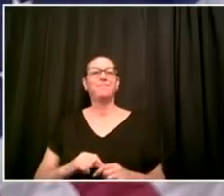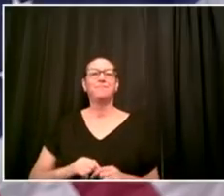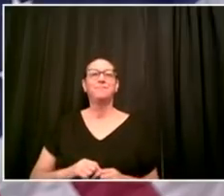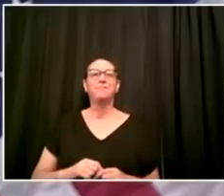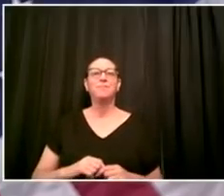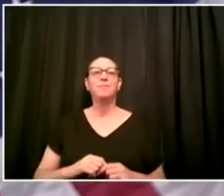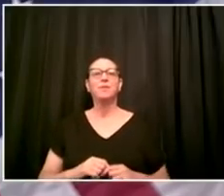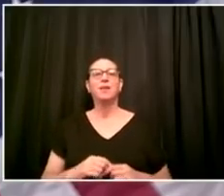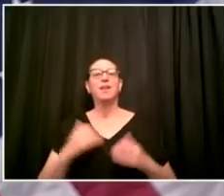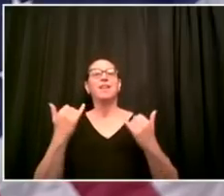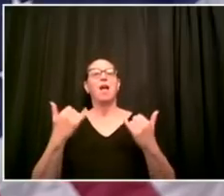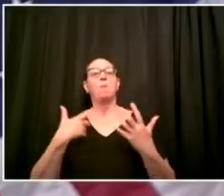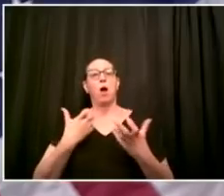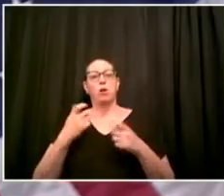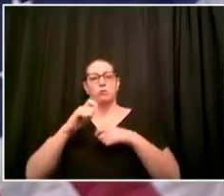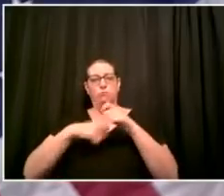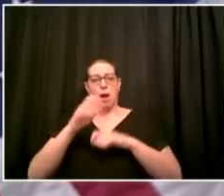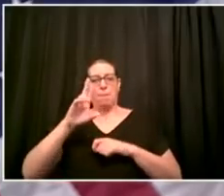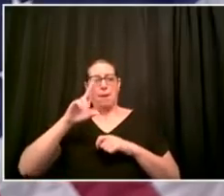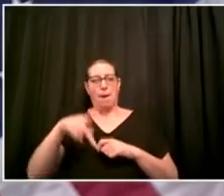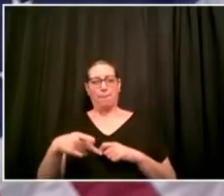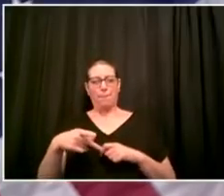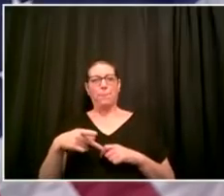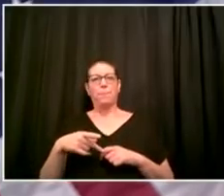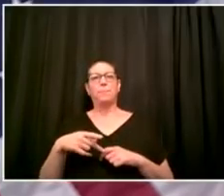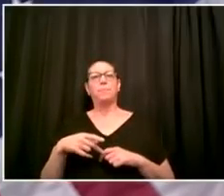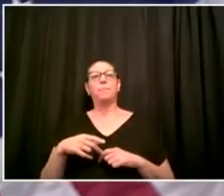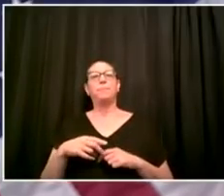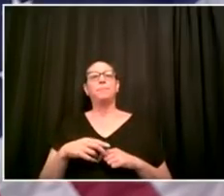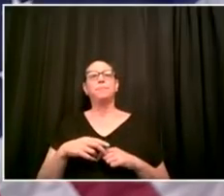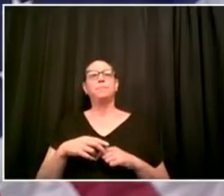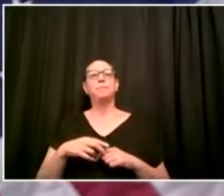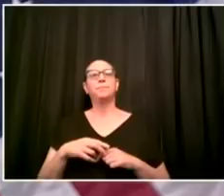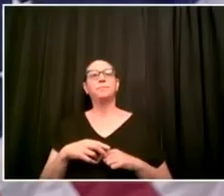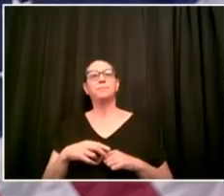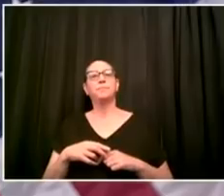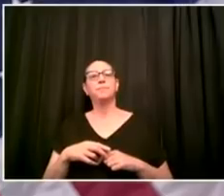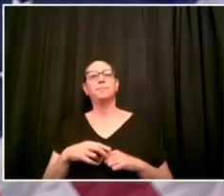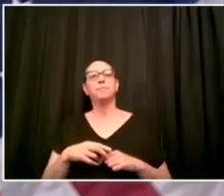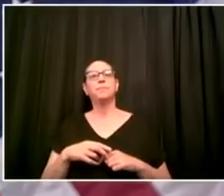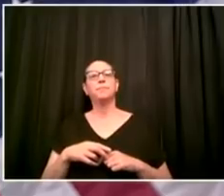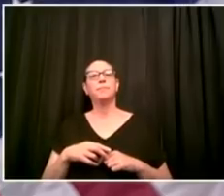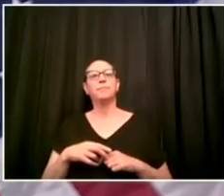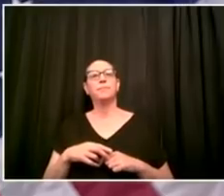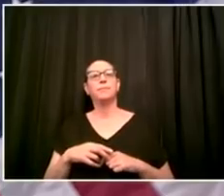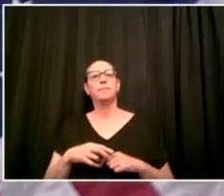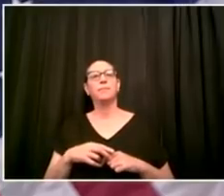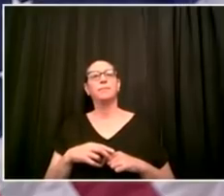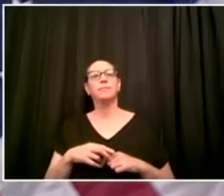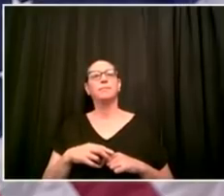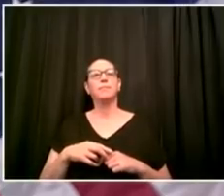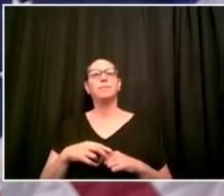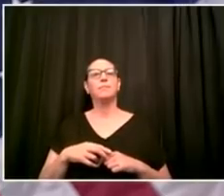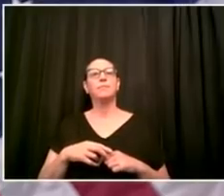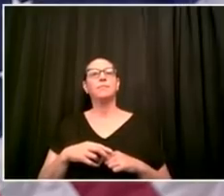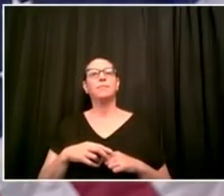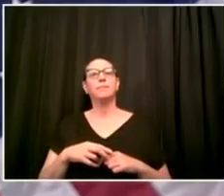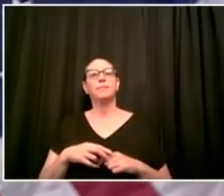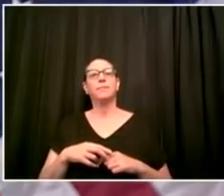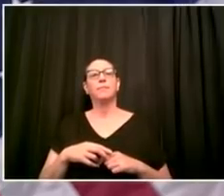think it kind of fits with Rich's question, what do we think about as we're coming off of Memorial Day?